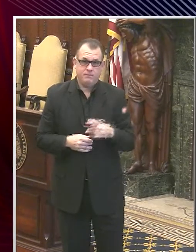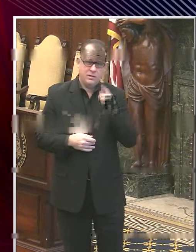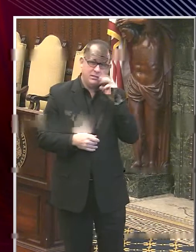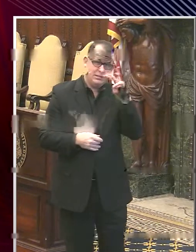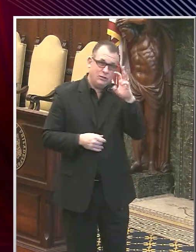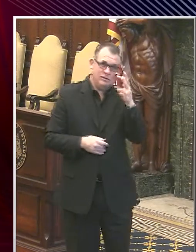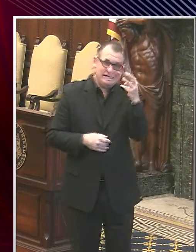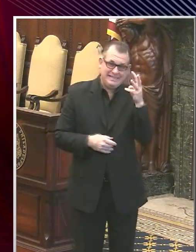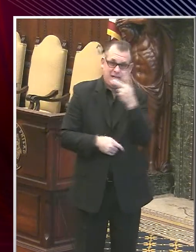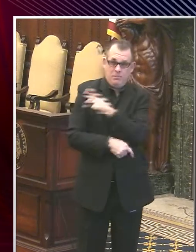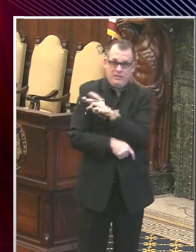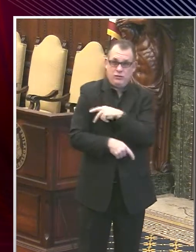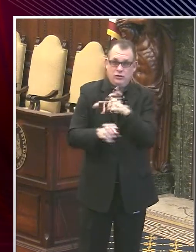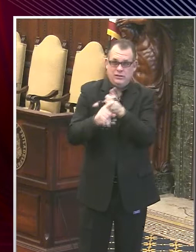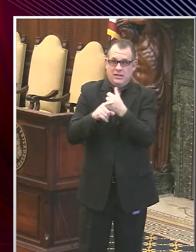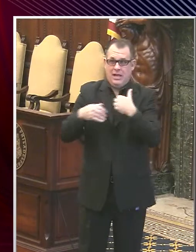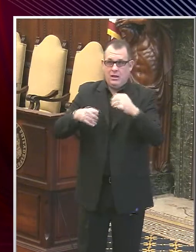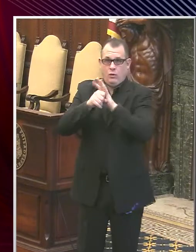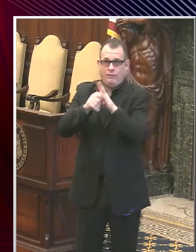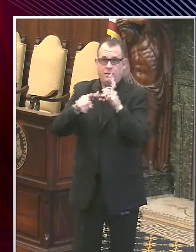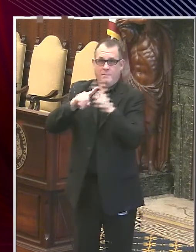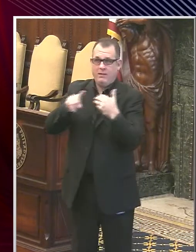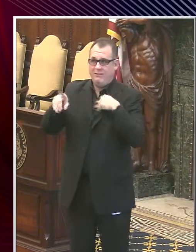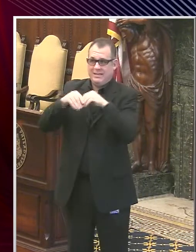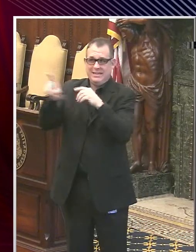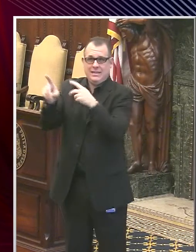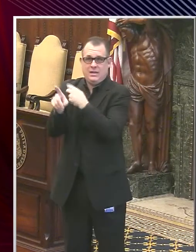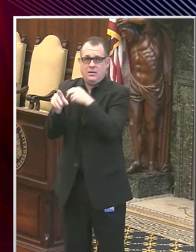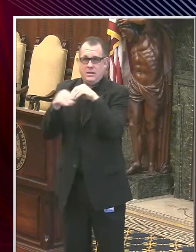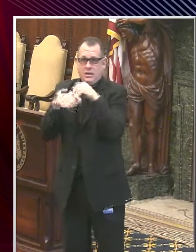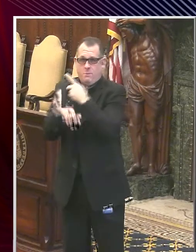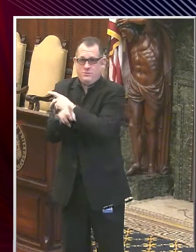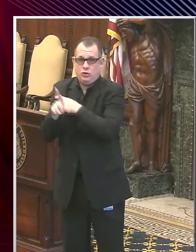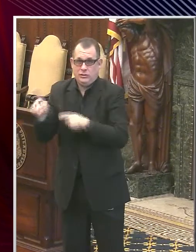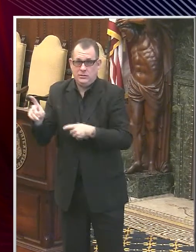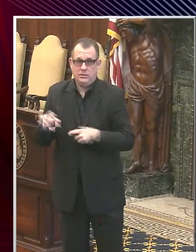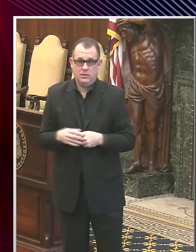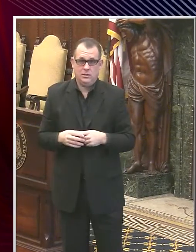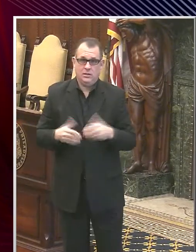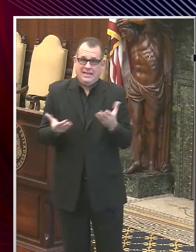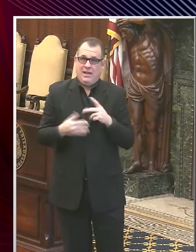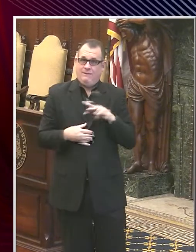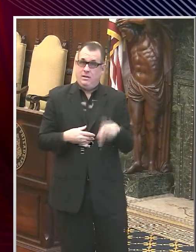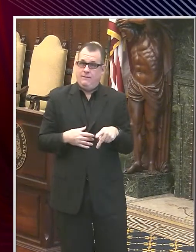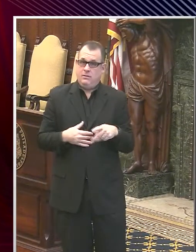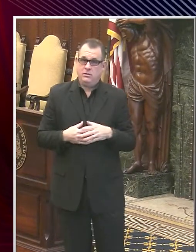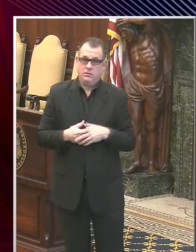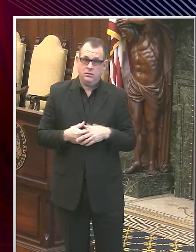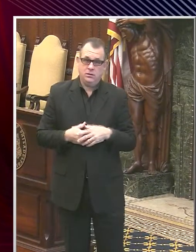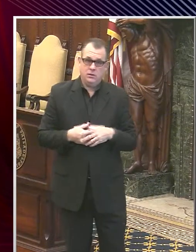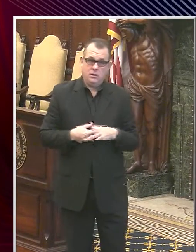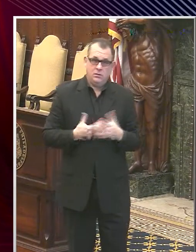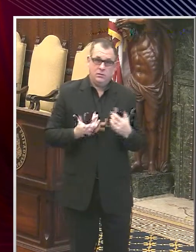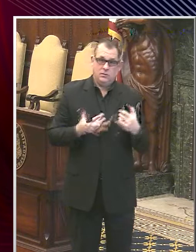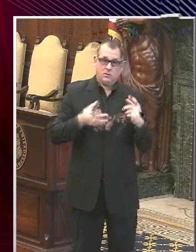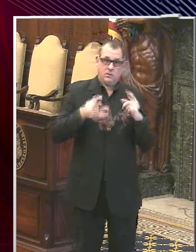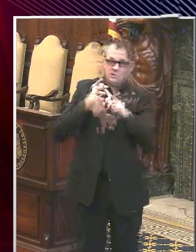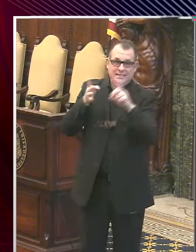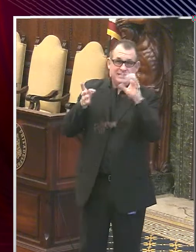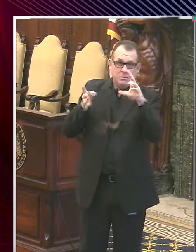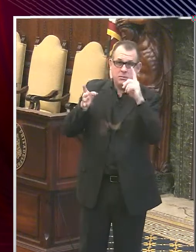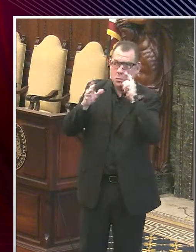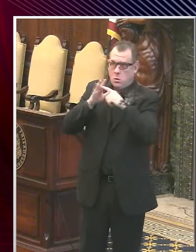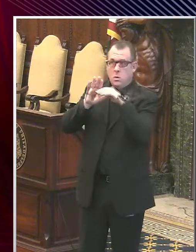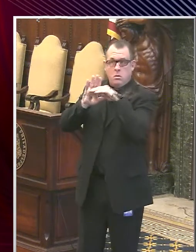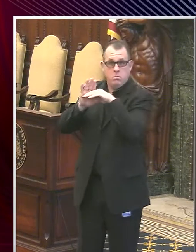were 616 patients with COVID hospitalized in the city of Philadelphia. And that number has generally been decreasing since mid-December, when